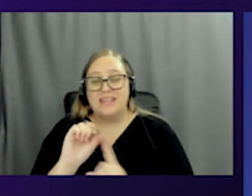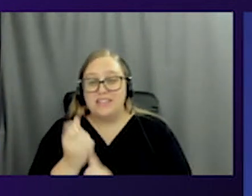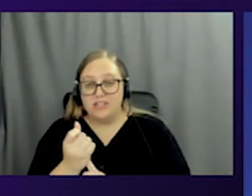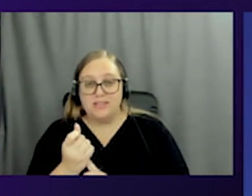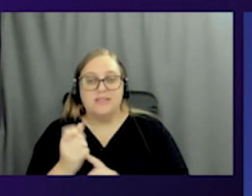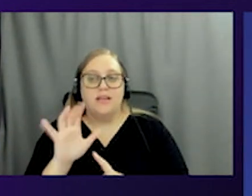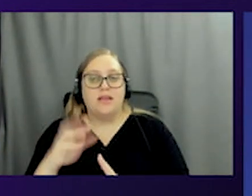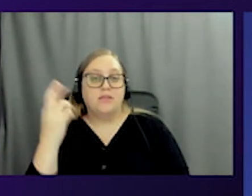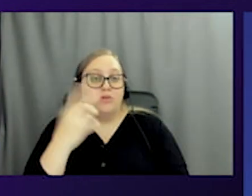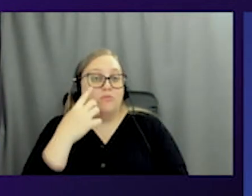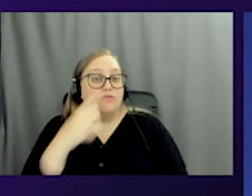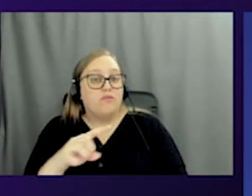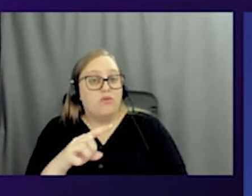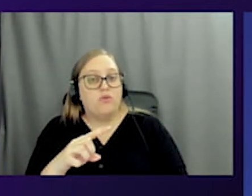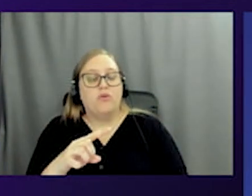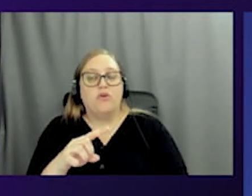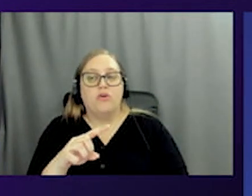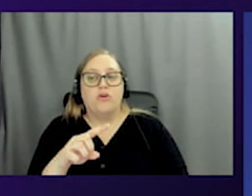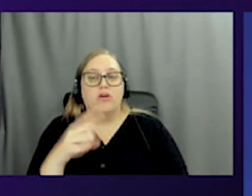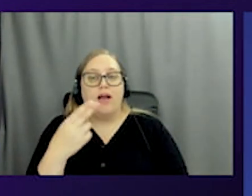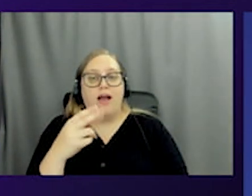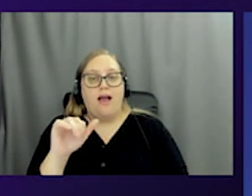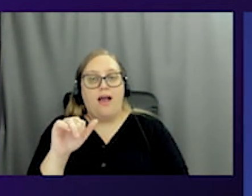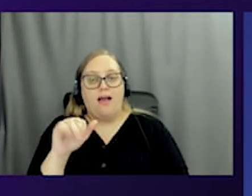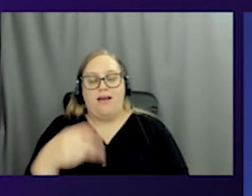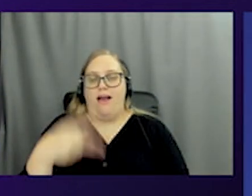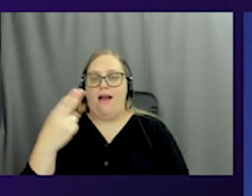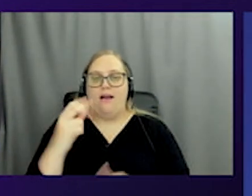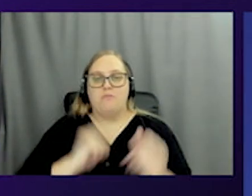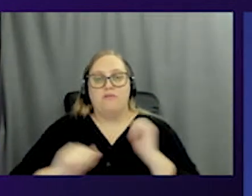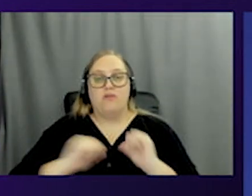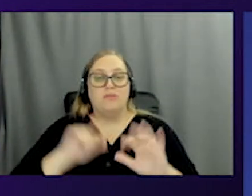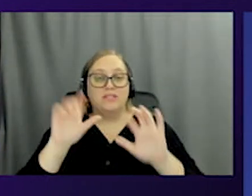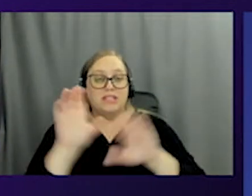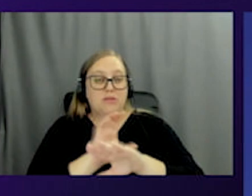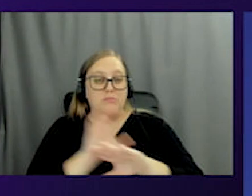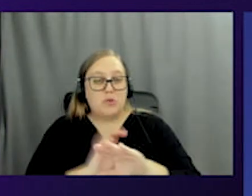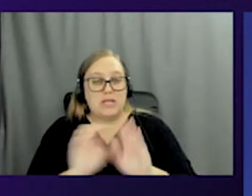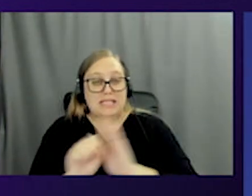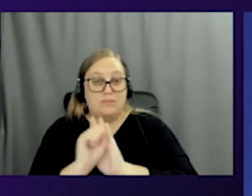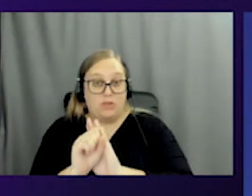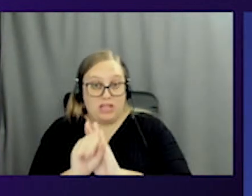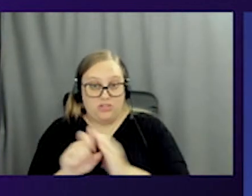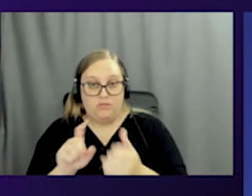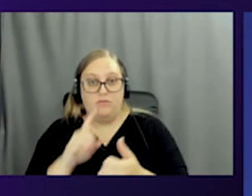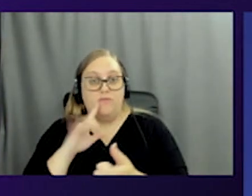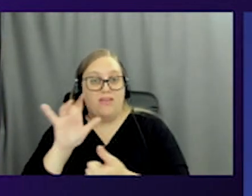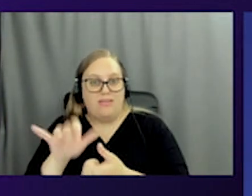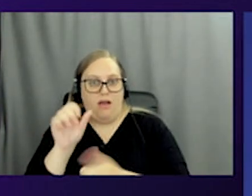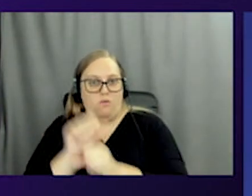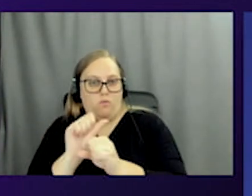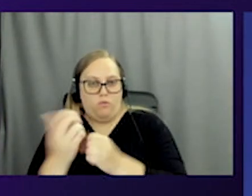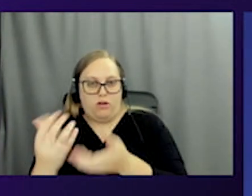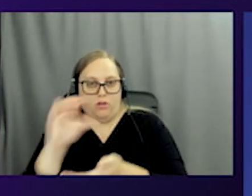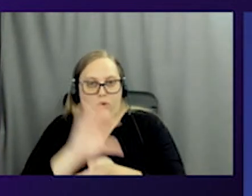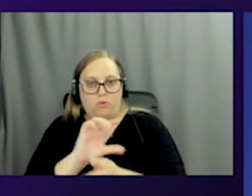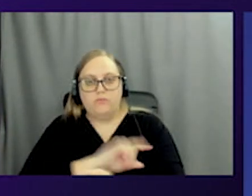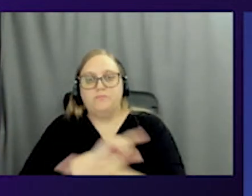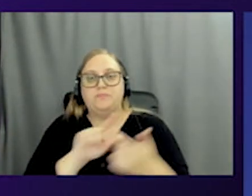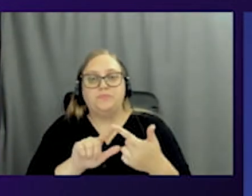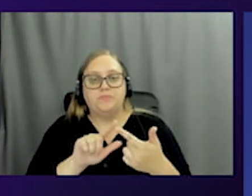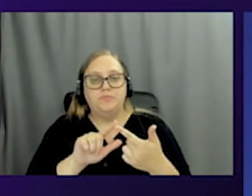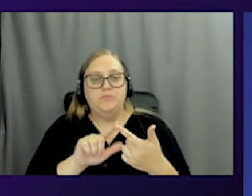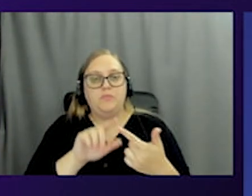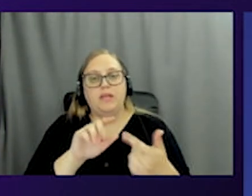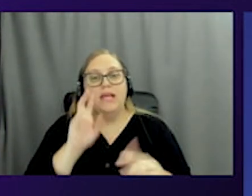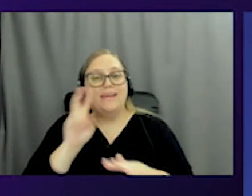for high-performance computing simulation for that piece of the workload, whether that's our